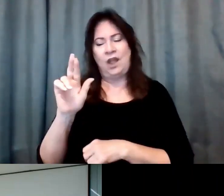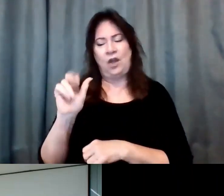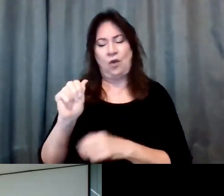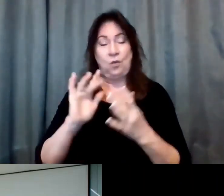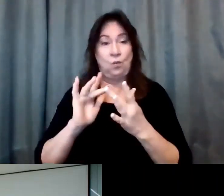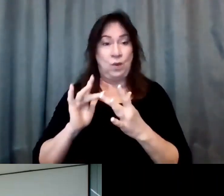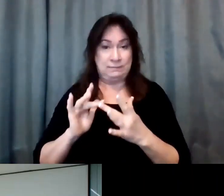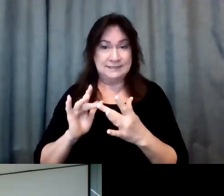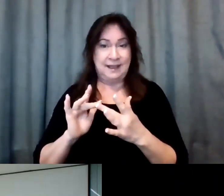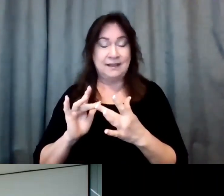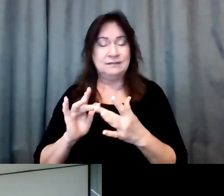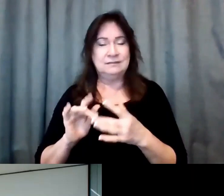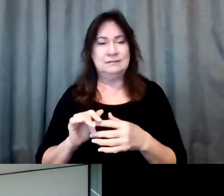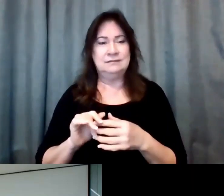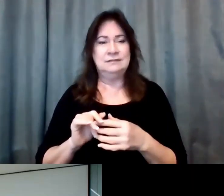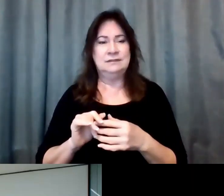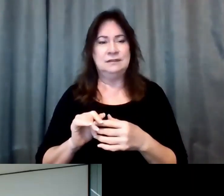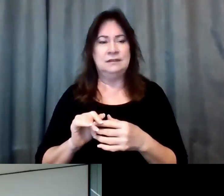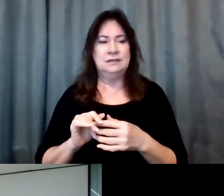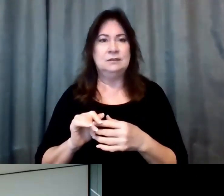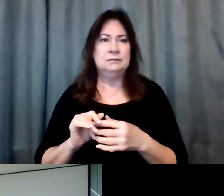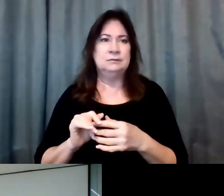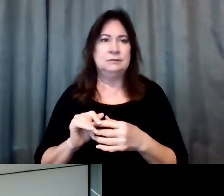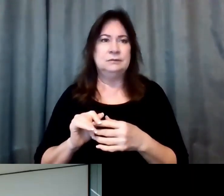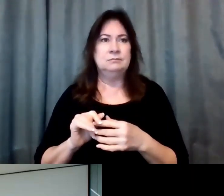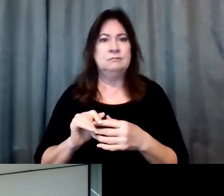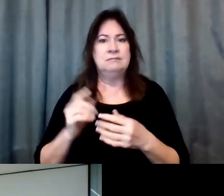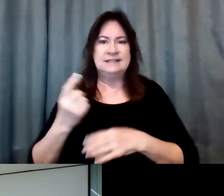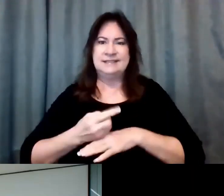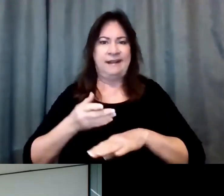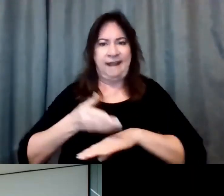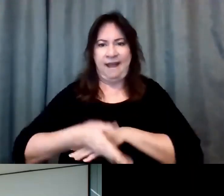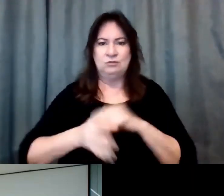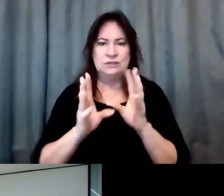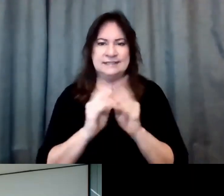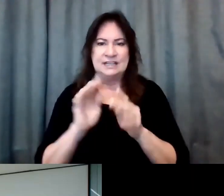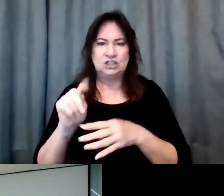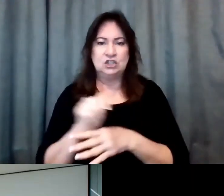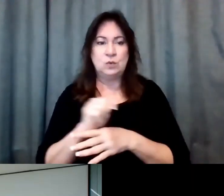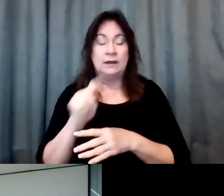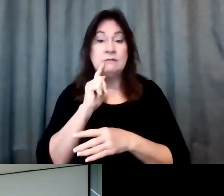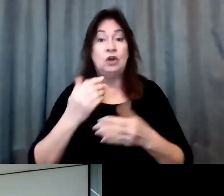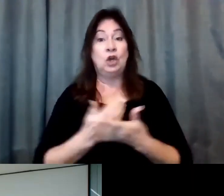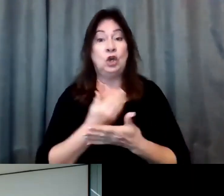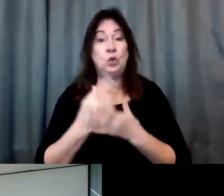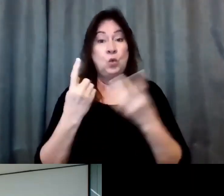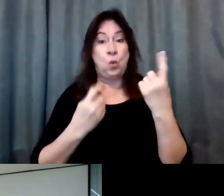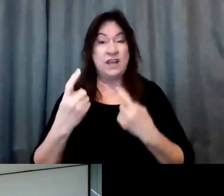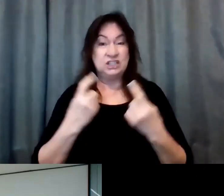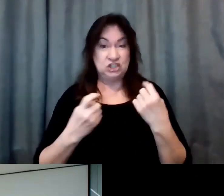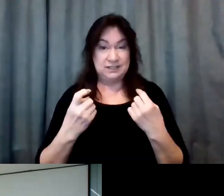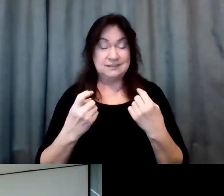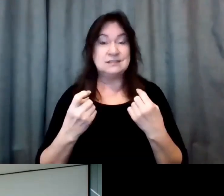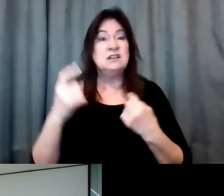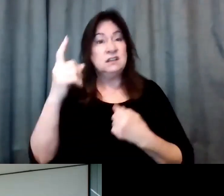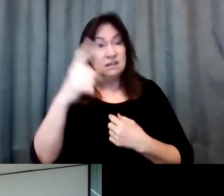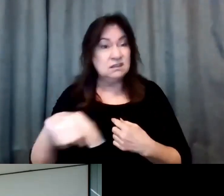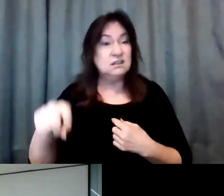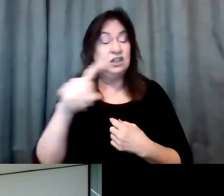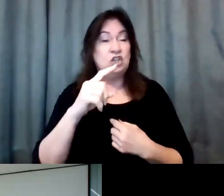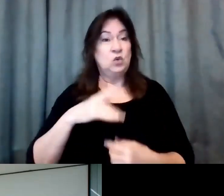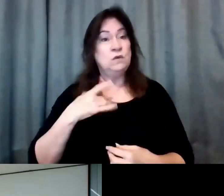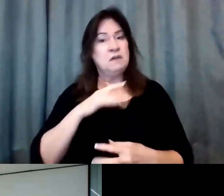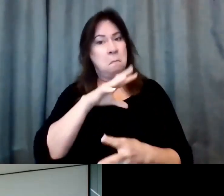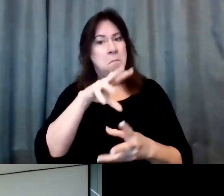website within the next day after this session, is to bring new questions up, to have you feel part